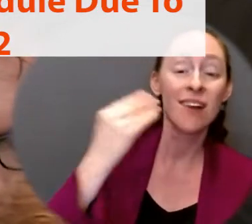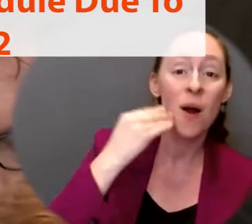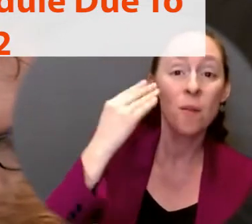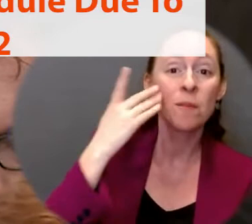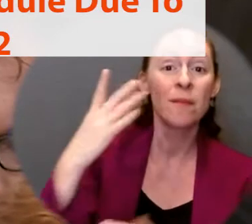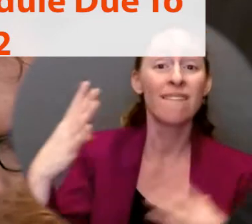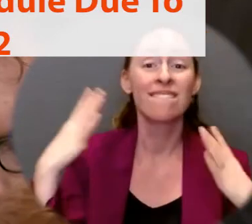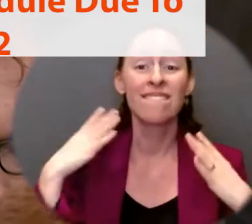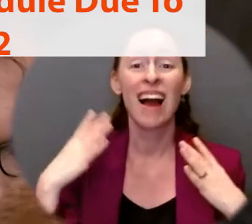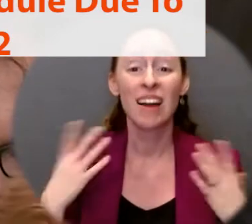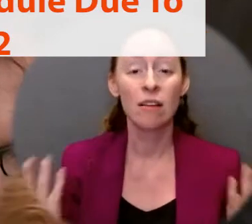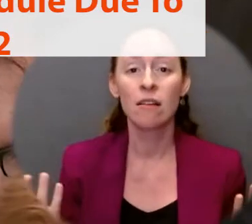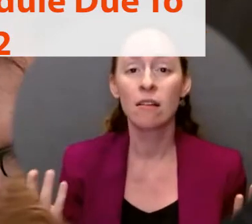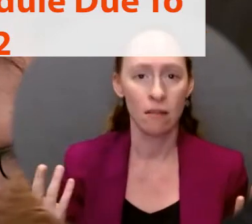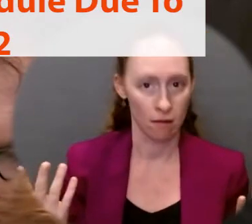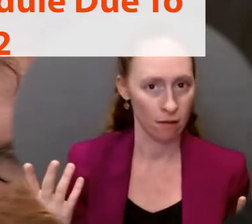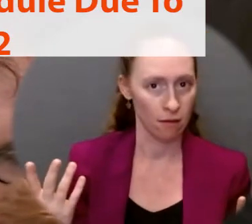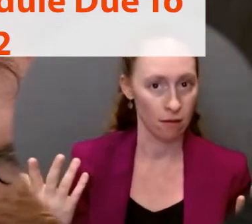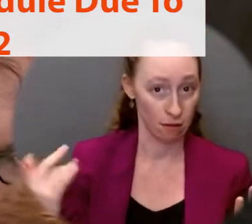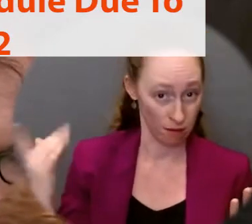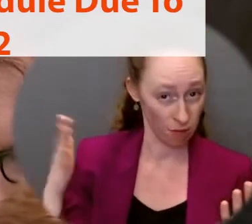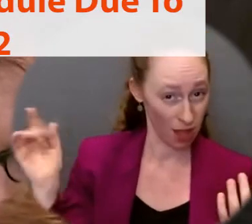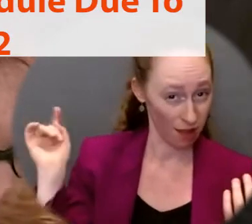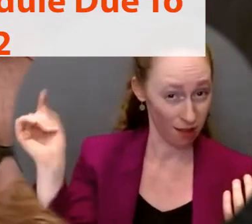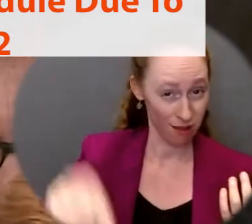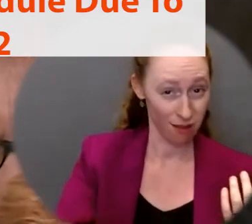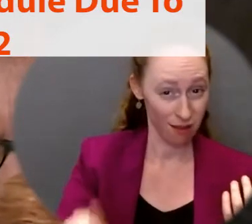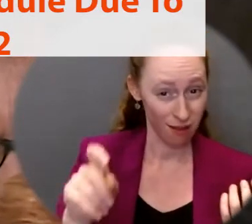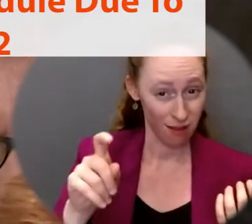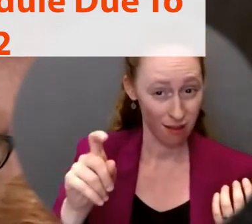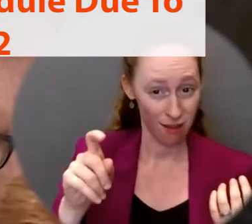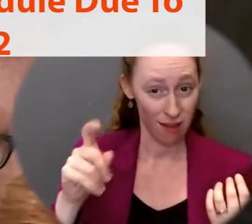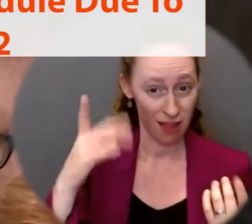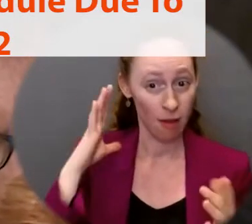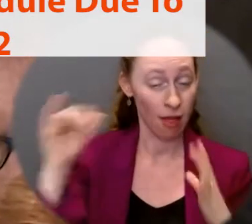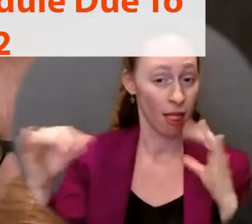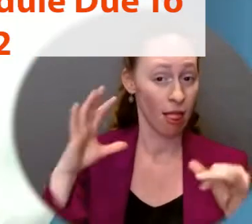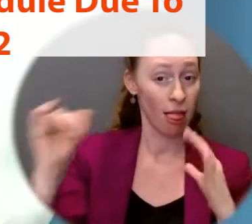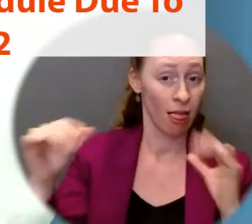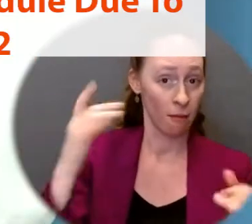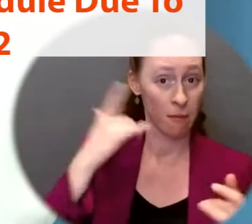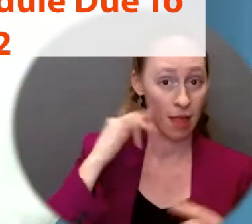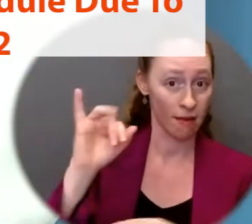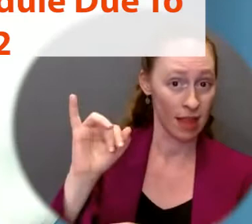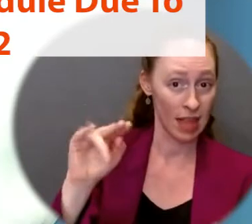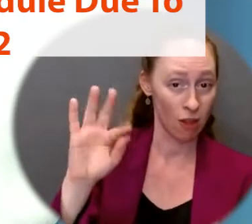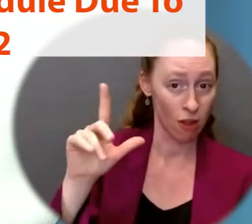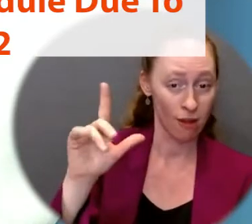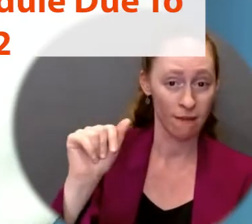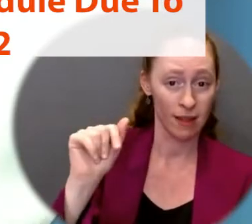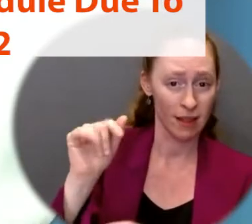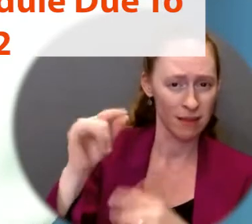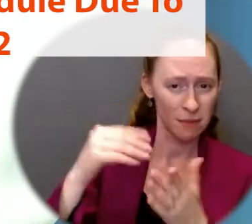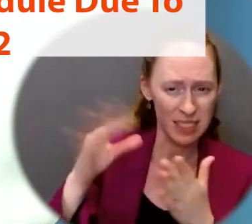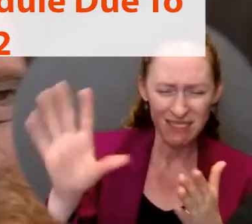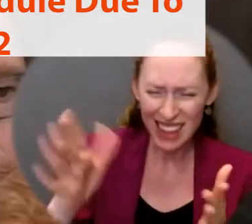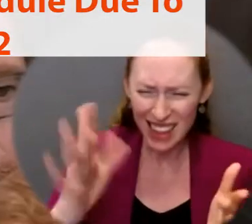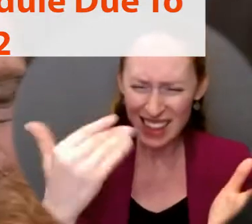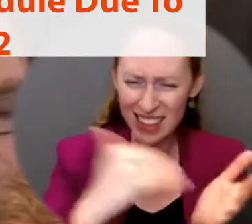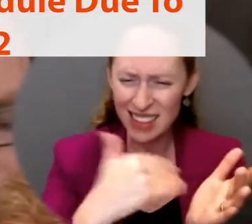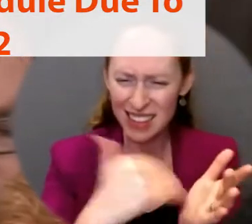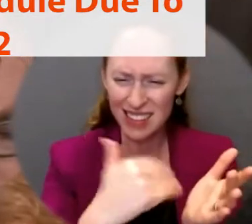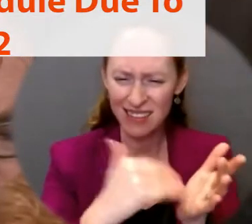he considering any spending cuts for the administration or for himself personally because of inflation? Wait, can you say that part again? Yeah, so the president